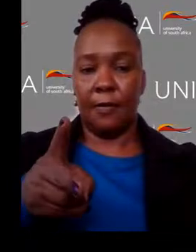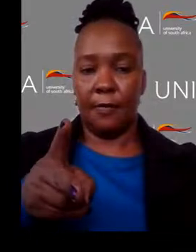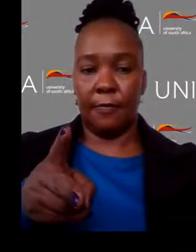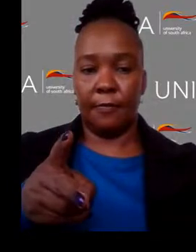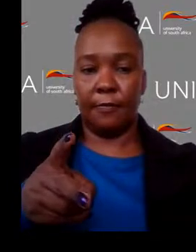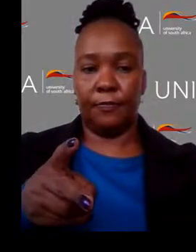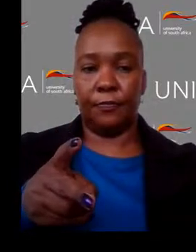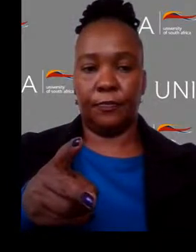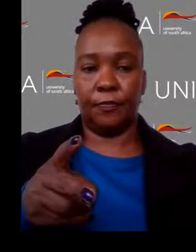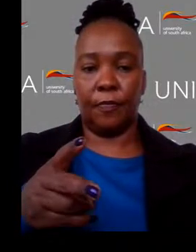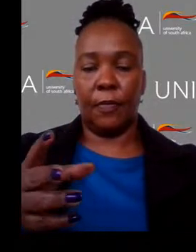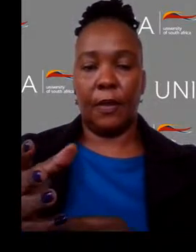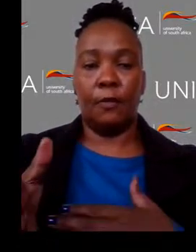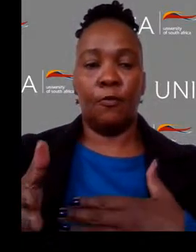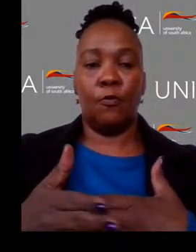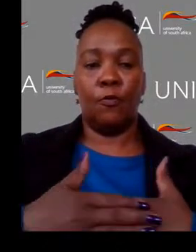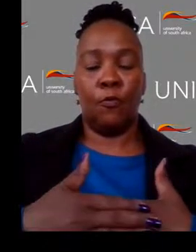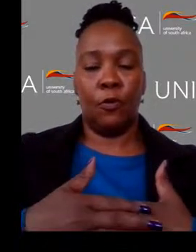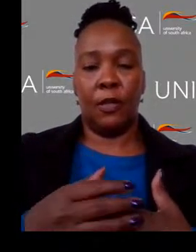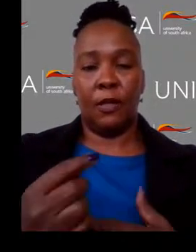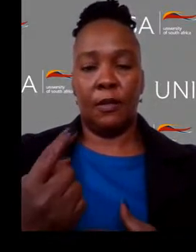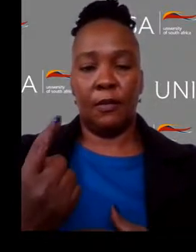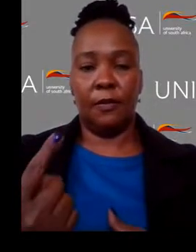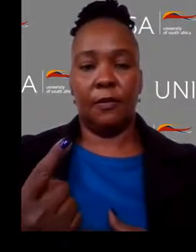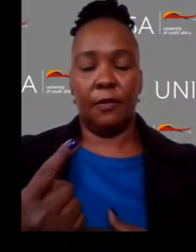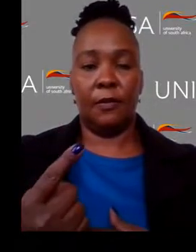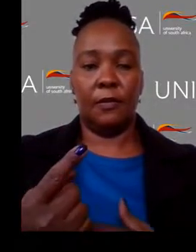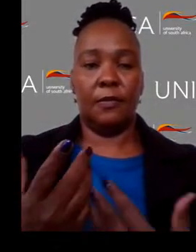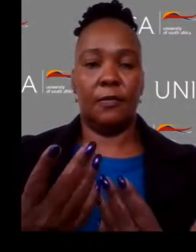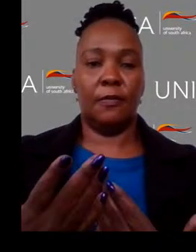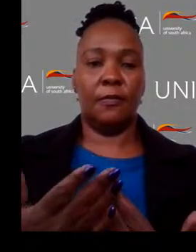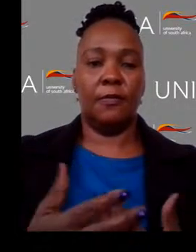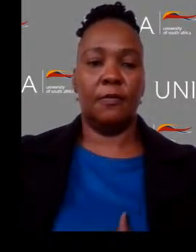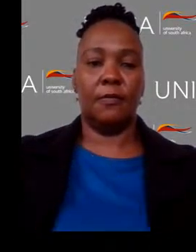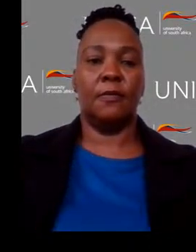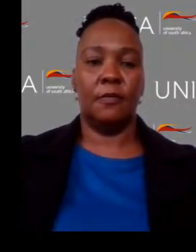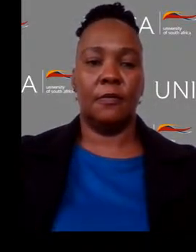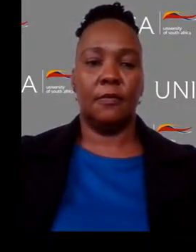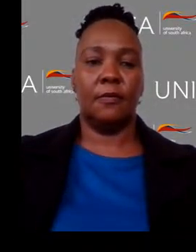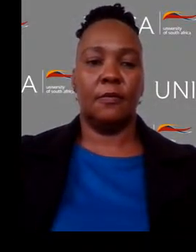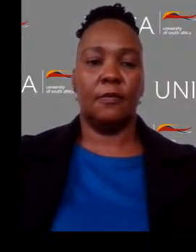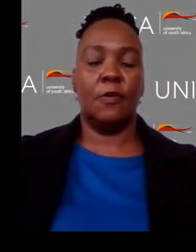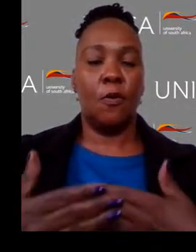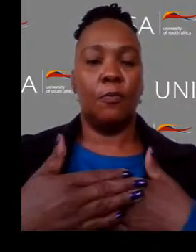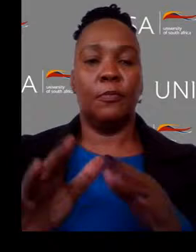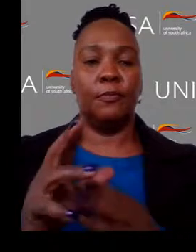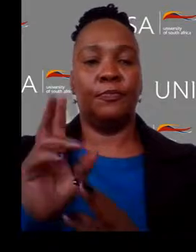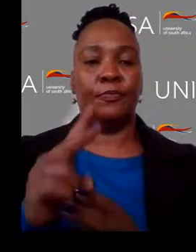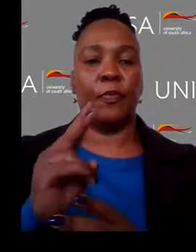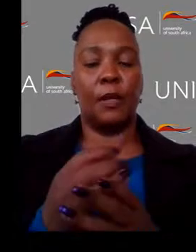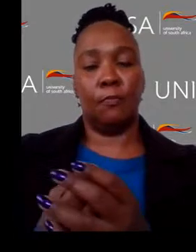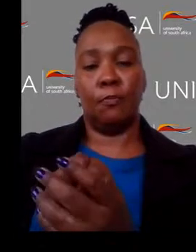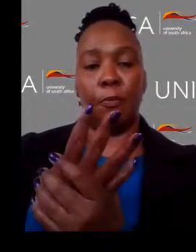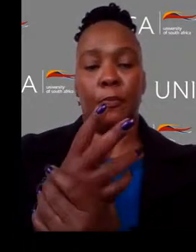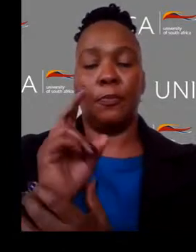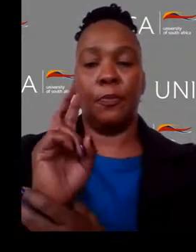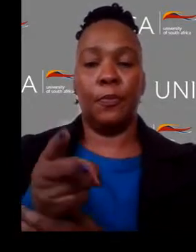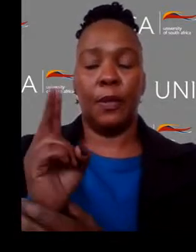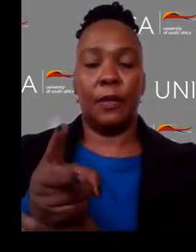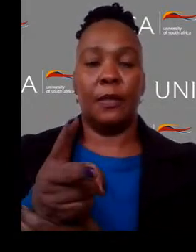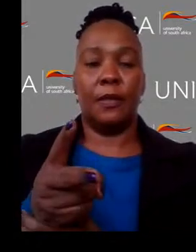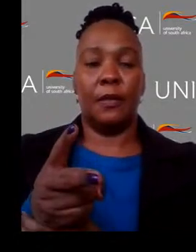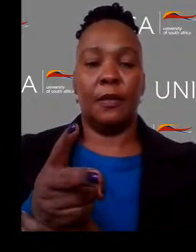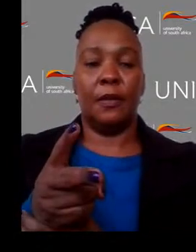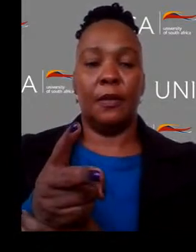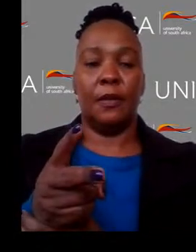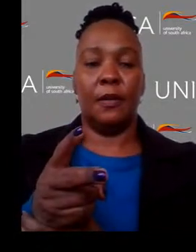just close this one. You go back to the main page, open it up again. It should pop up again.